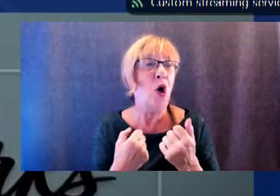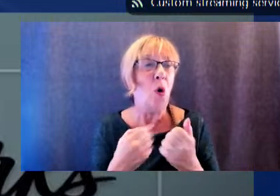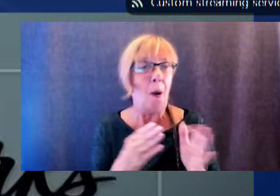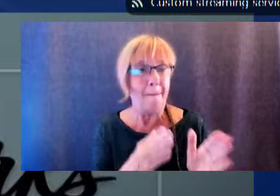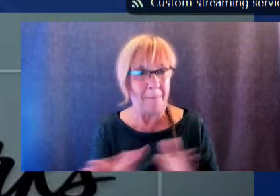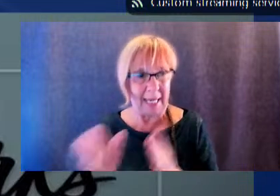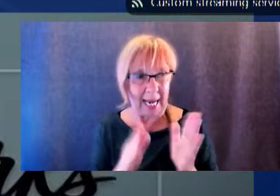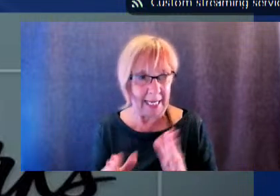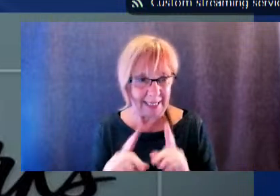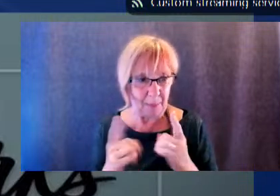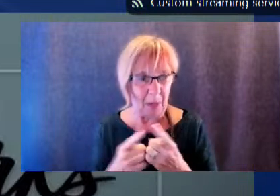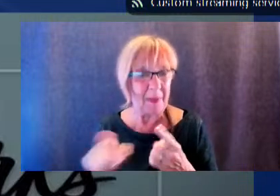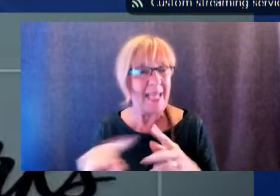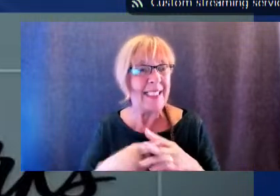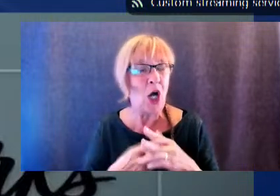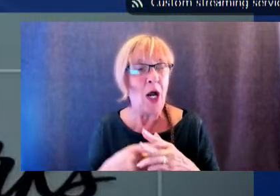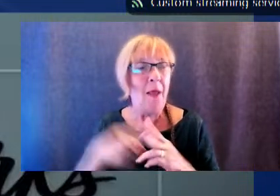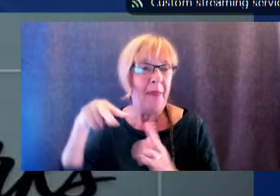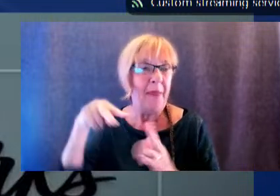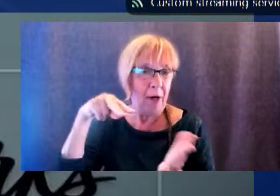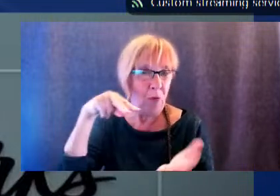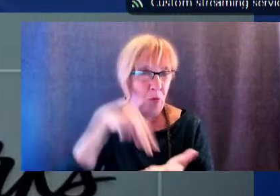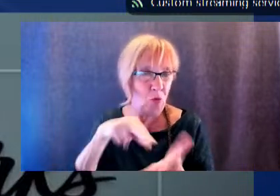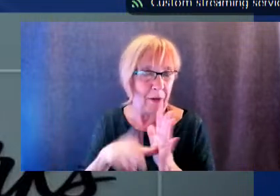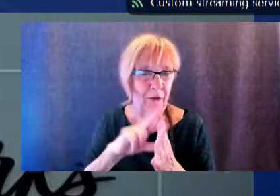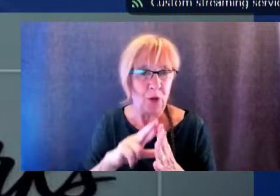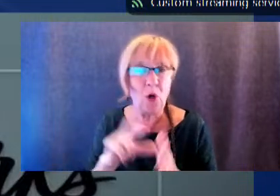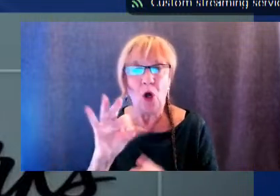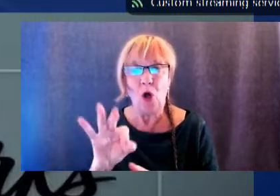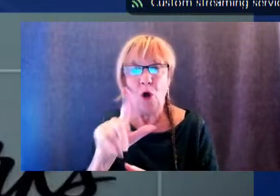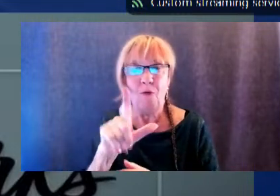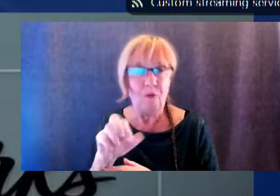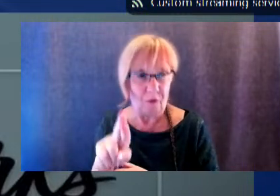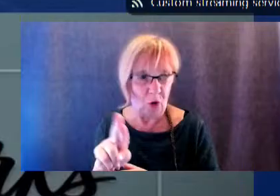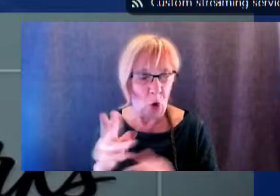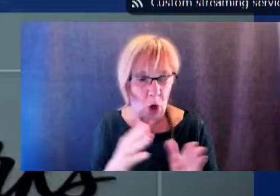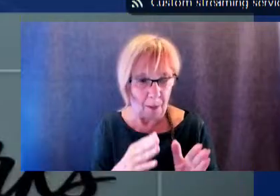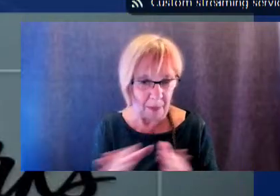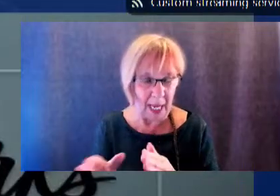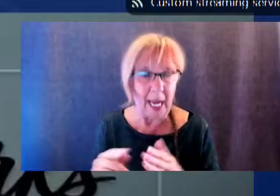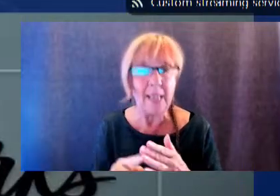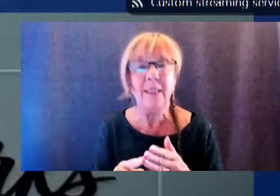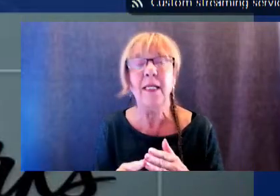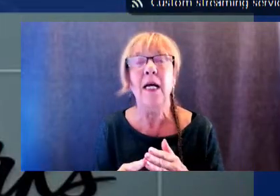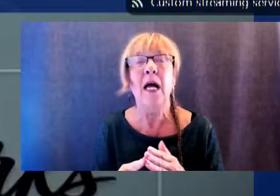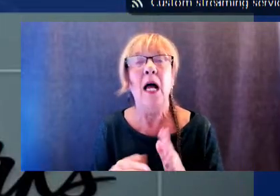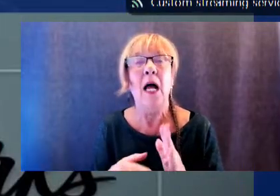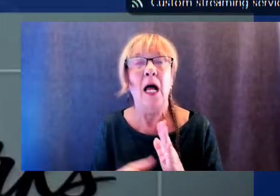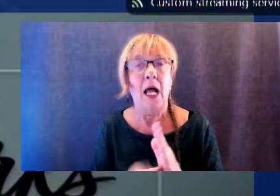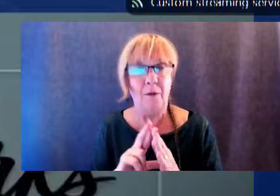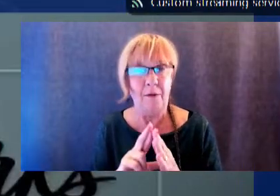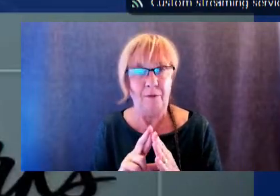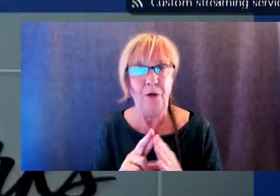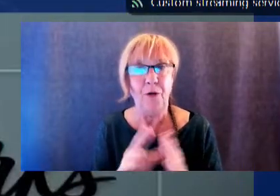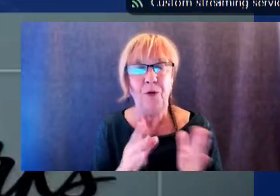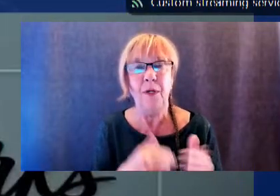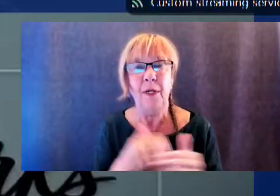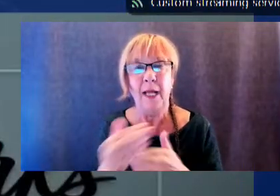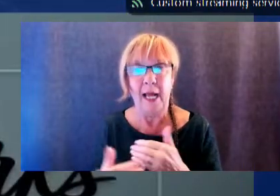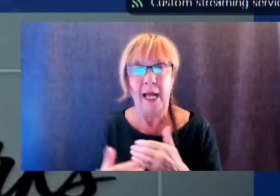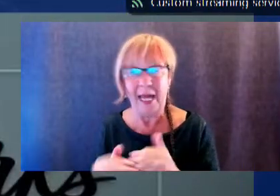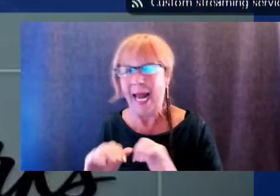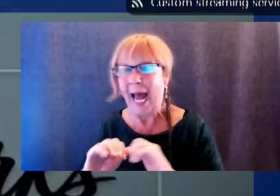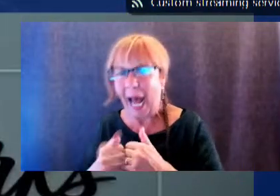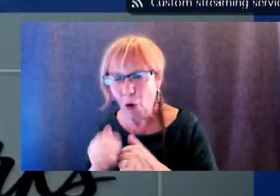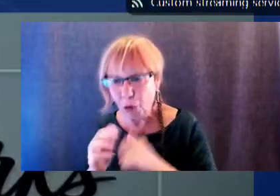the elevations. And then when you have full building plans, which is how you're going to build it, the structural, all that gets reviewed and approved. And